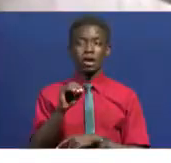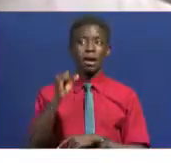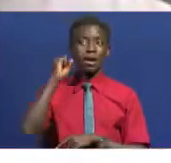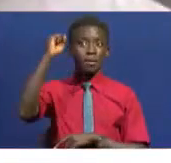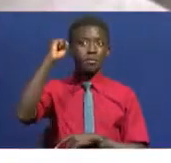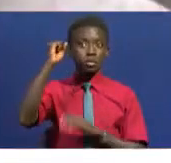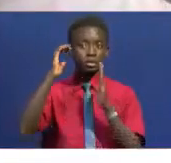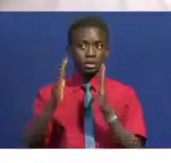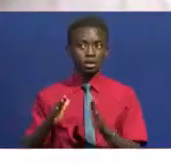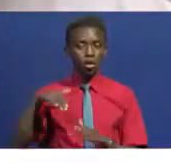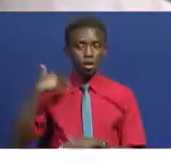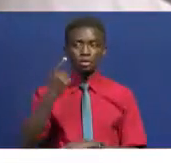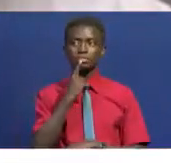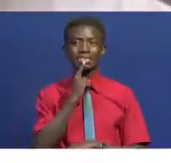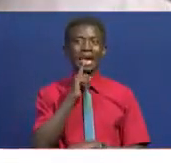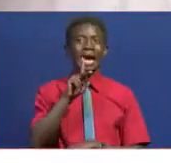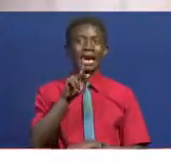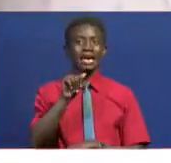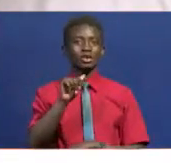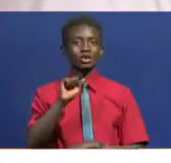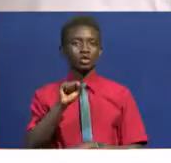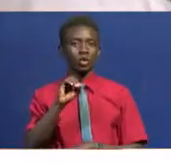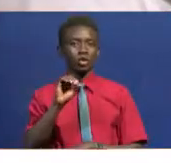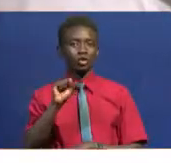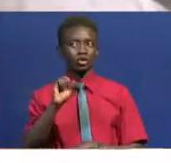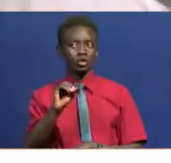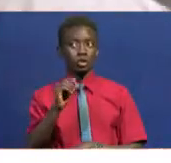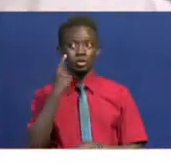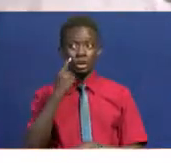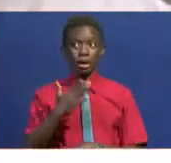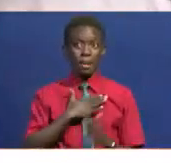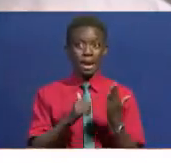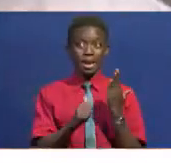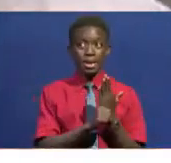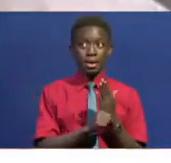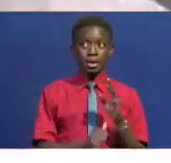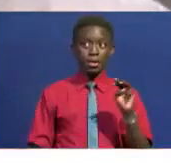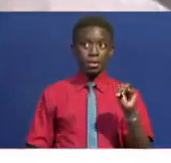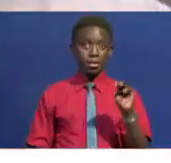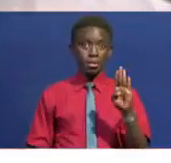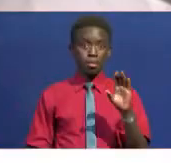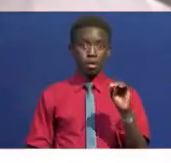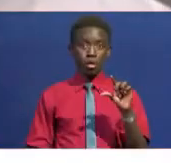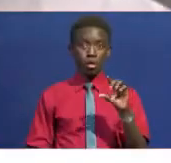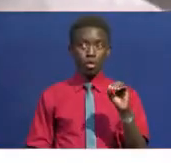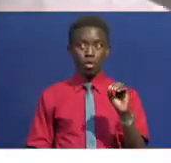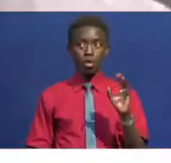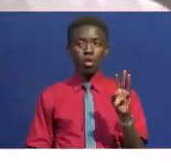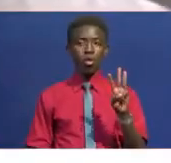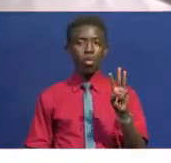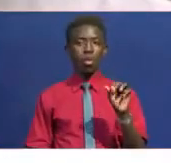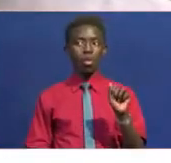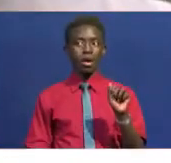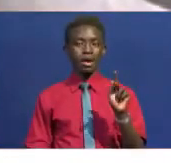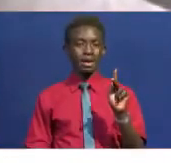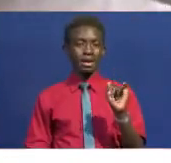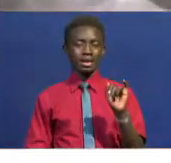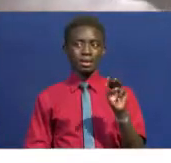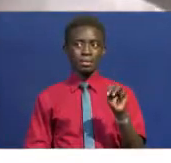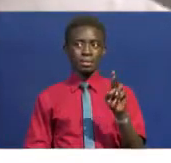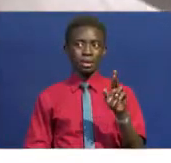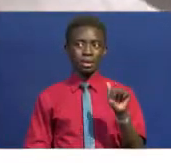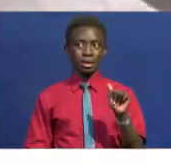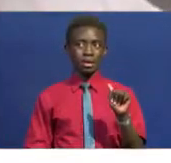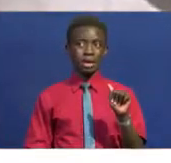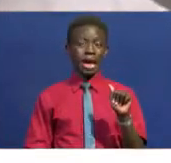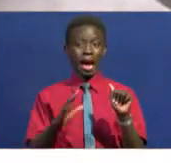name, Kasoso Mbaya. And I want to tell that even my name is Mbogo wa Kimera, Mumilulu, Amelulu Amwambogo, and